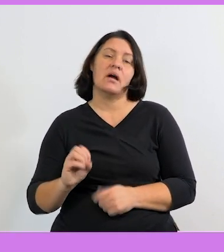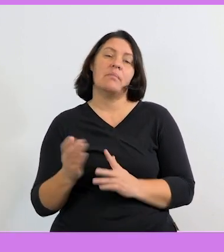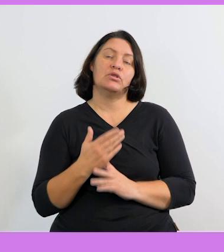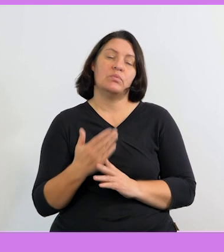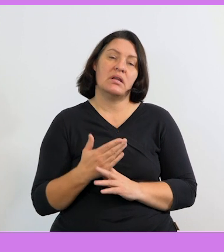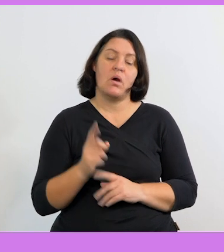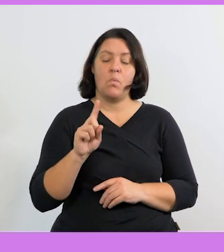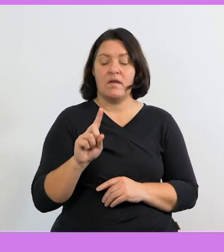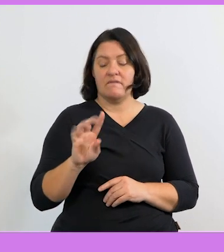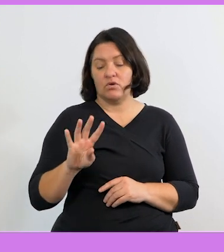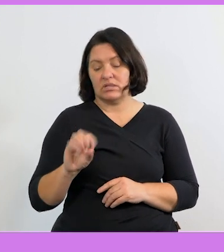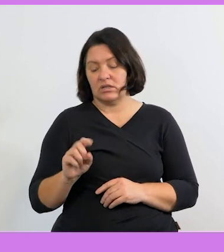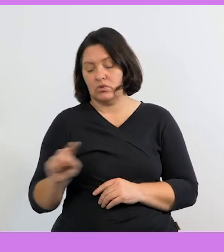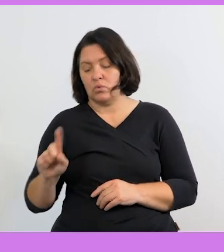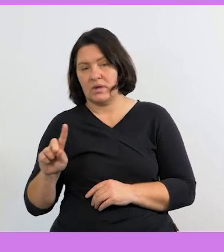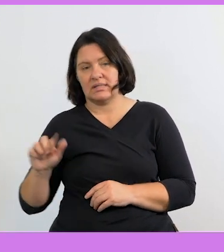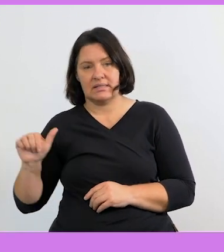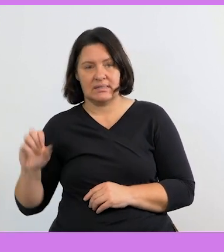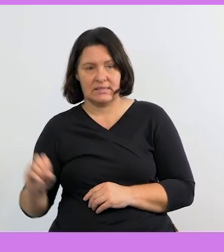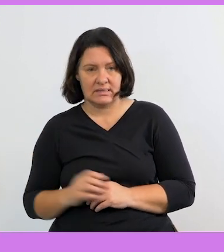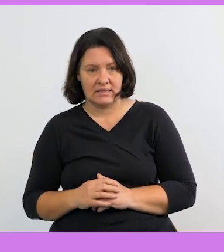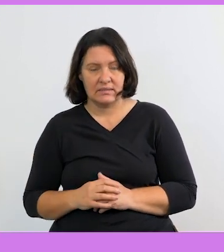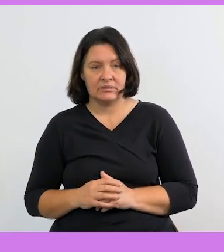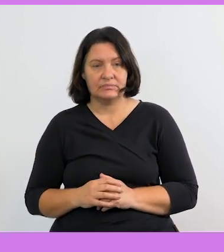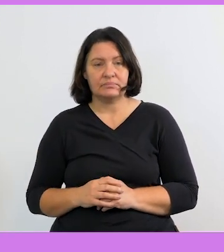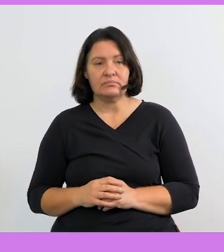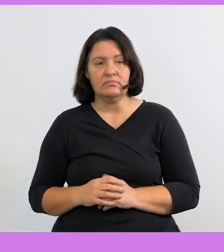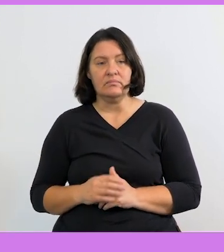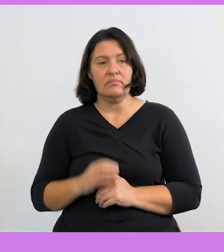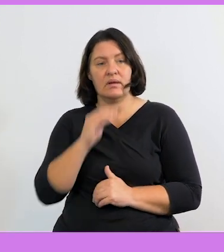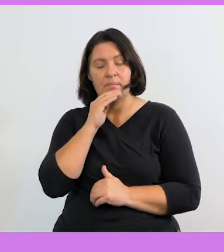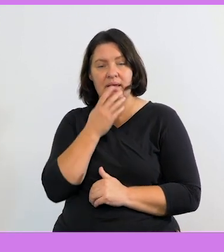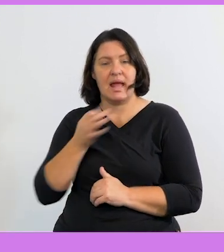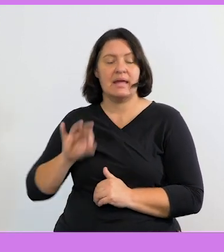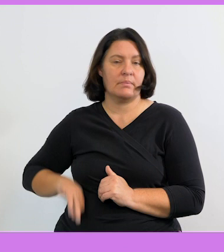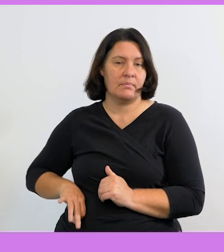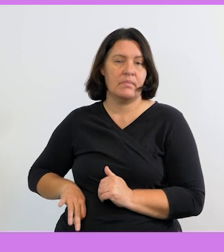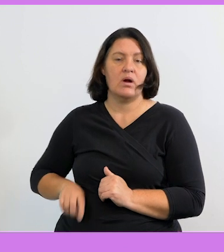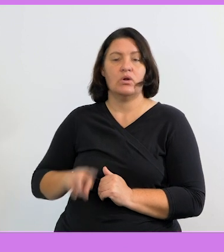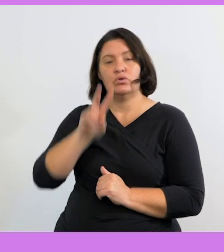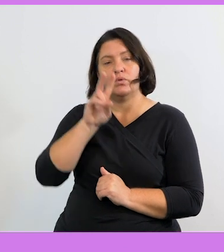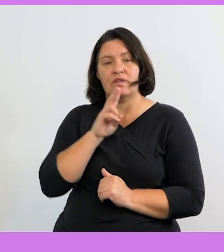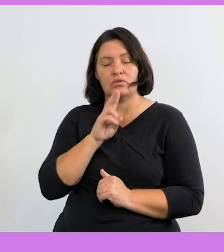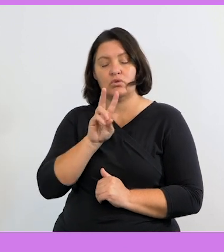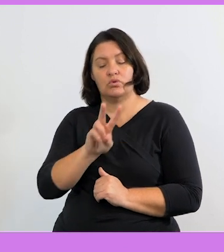so that will be between 140 and 160. Right, so that means his income will